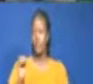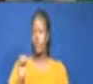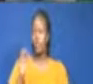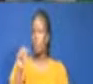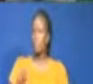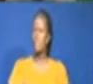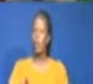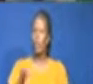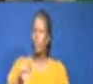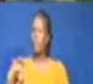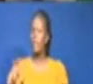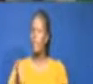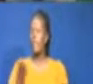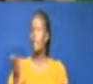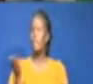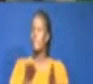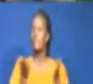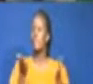this is.